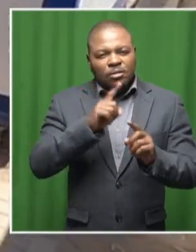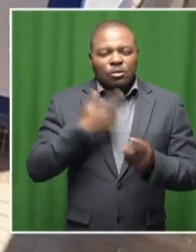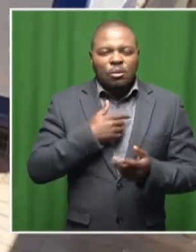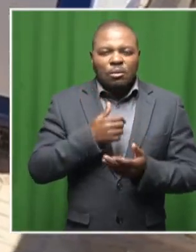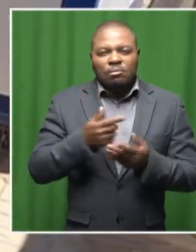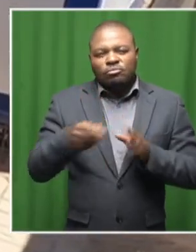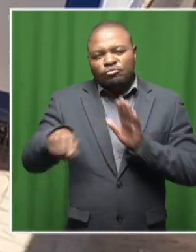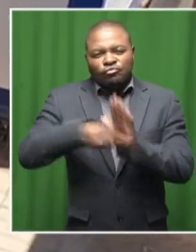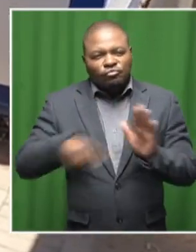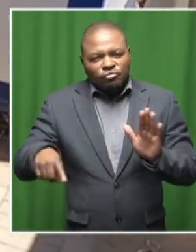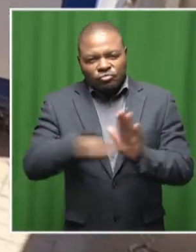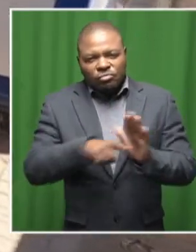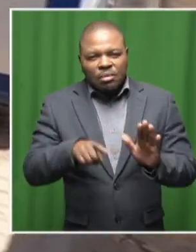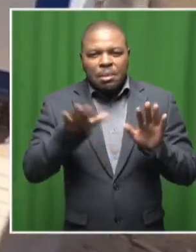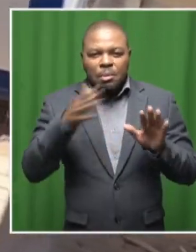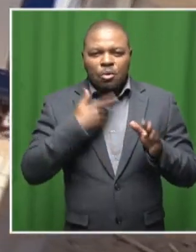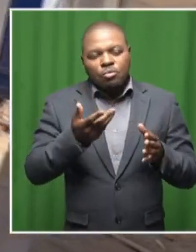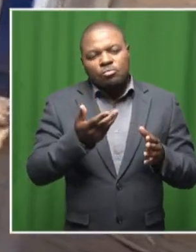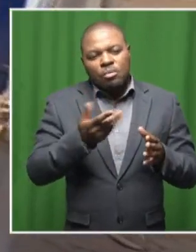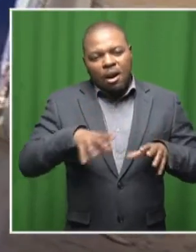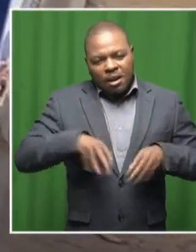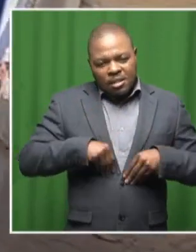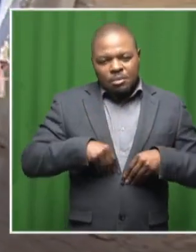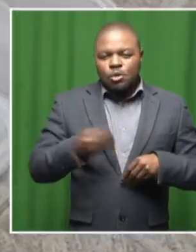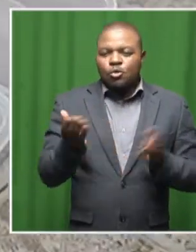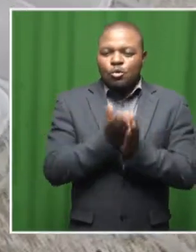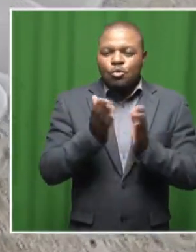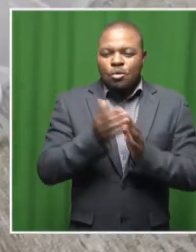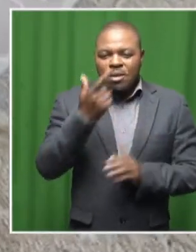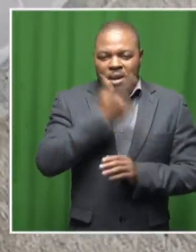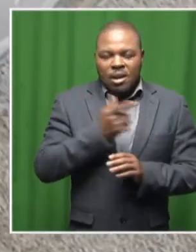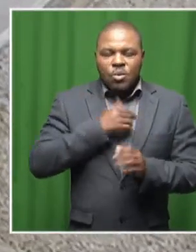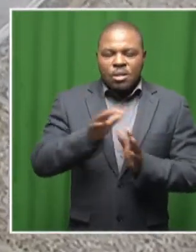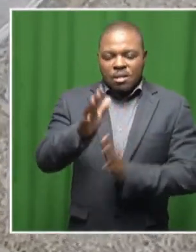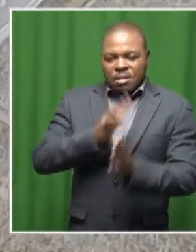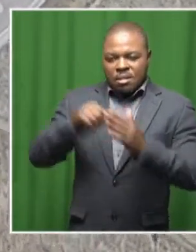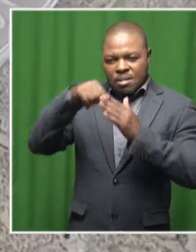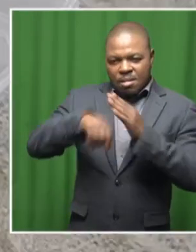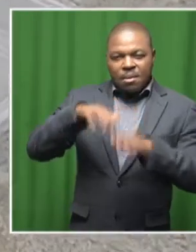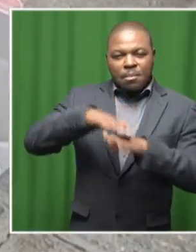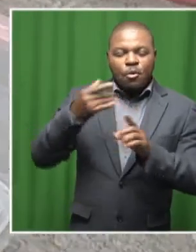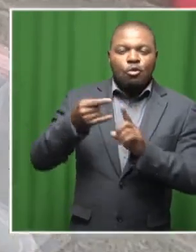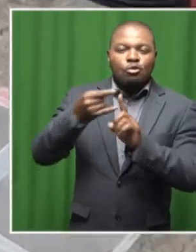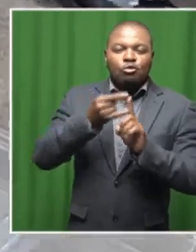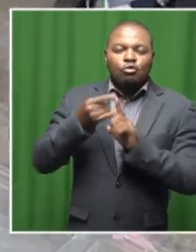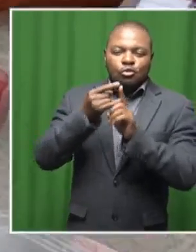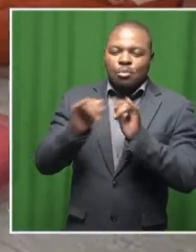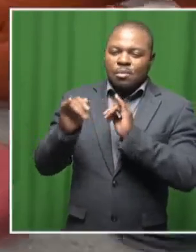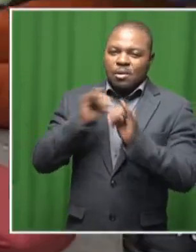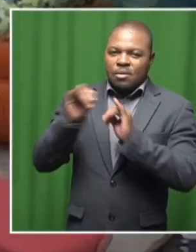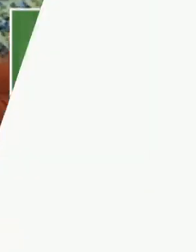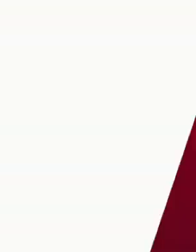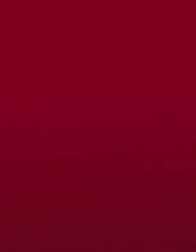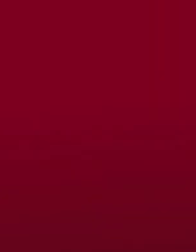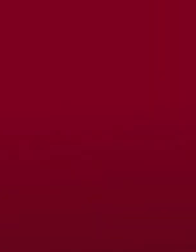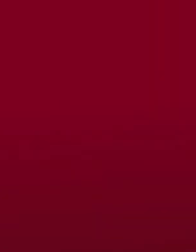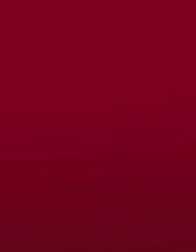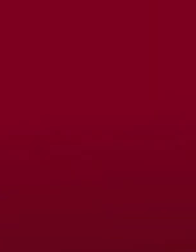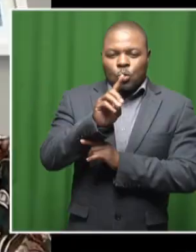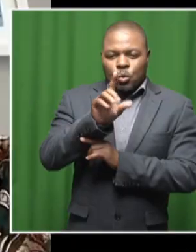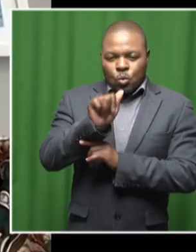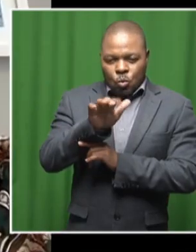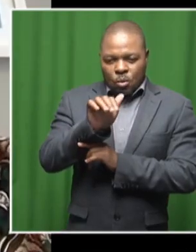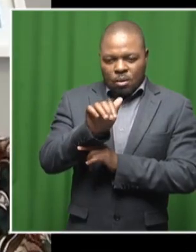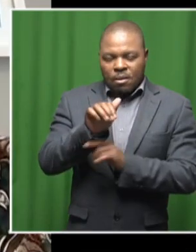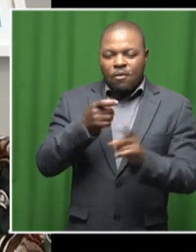stigma associated with accepting a school lunch. To expand more on this, we are now joined via Zoom by Zodwa Velleman from Oceana. Zodwa, a very